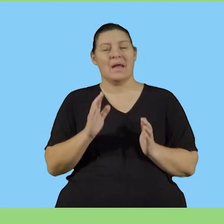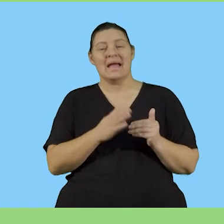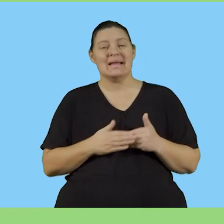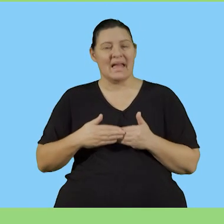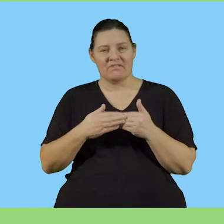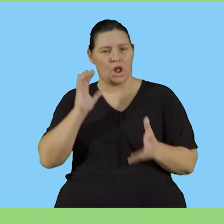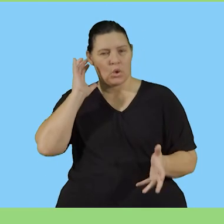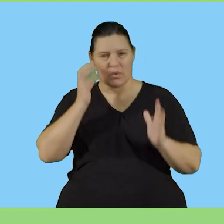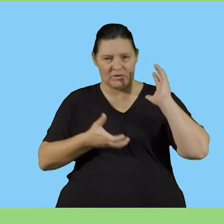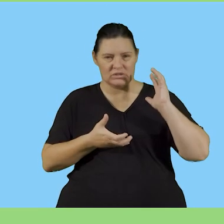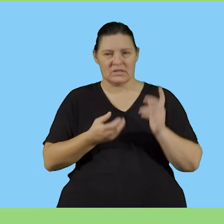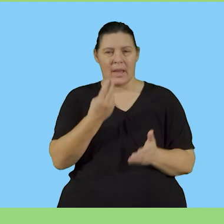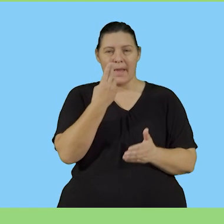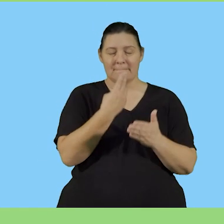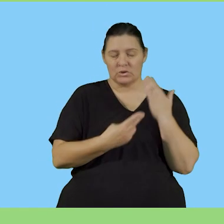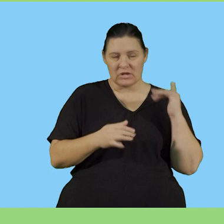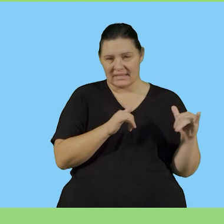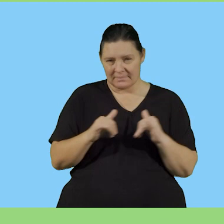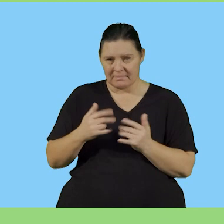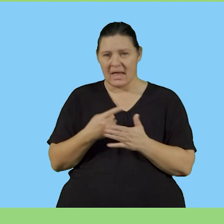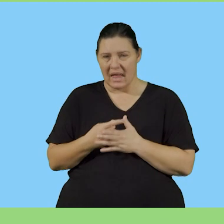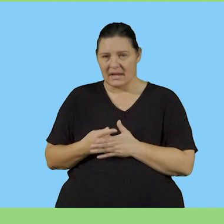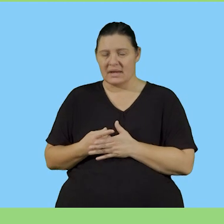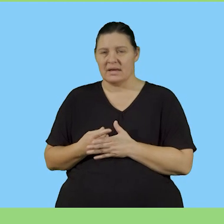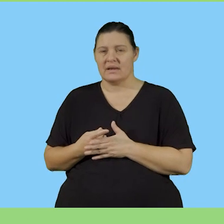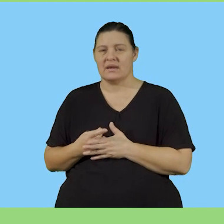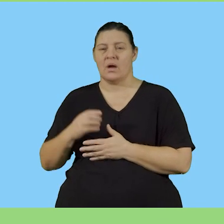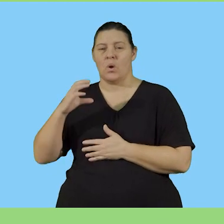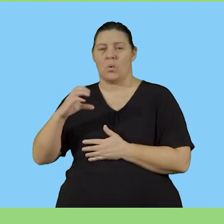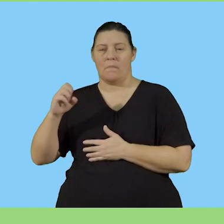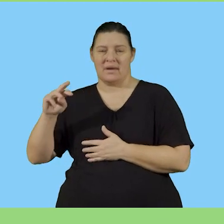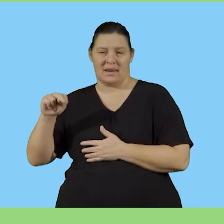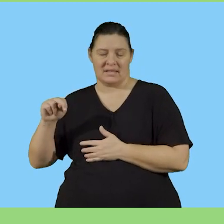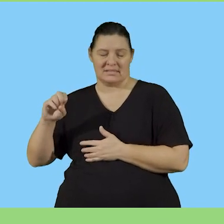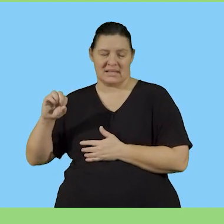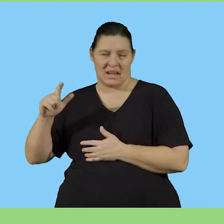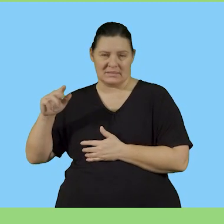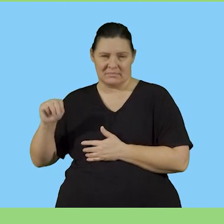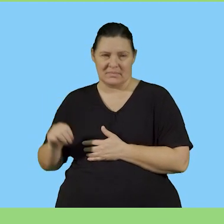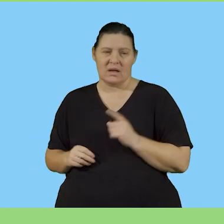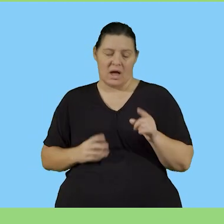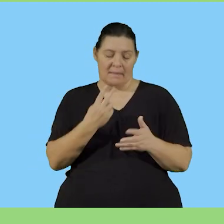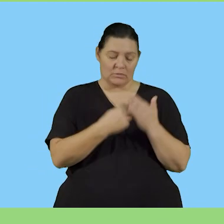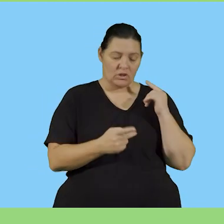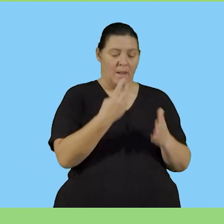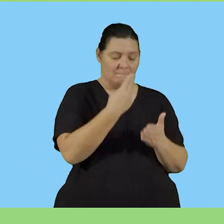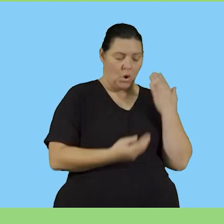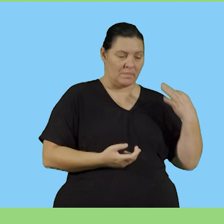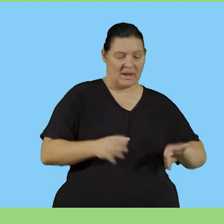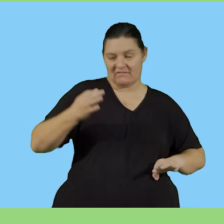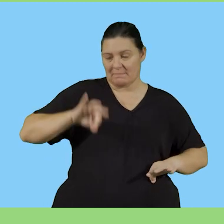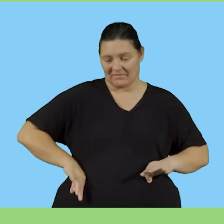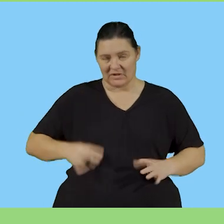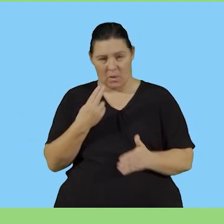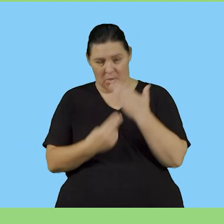commensalism. So be careful not to confuse mutualism and commensalism. Mutualism, both of them, they benefit from